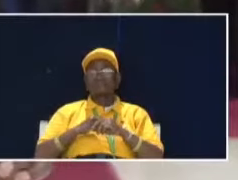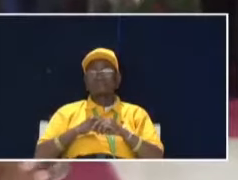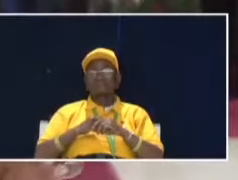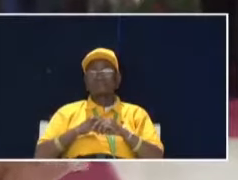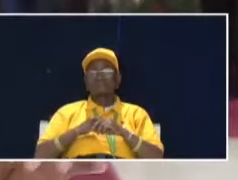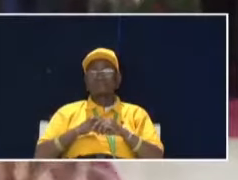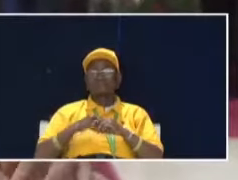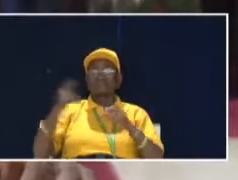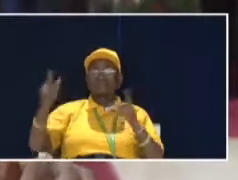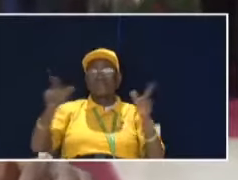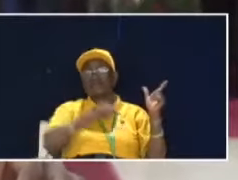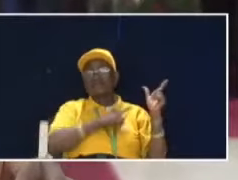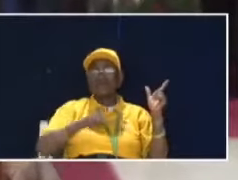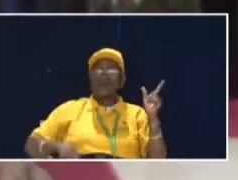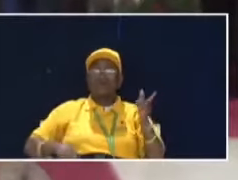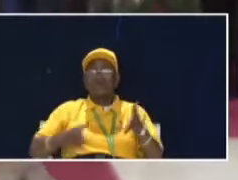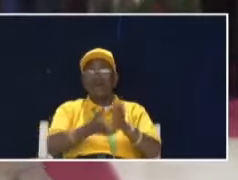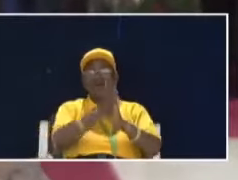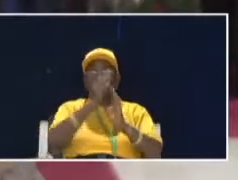The Lord asked me to tell somebody.